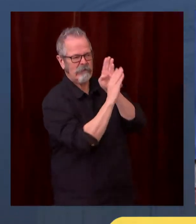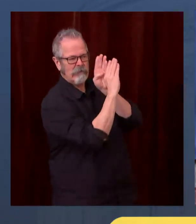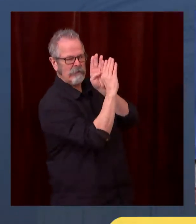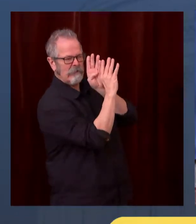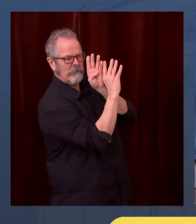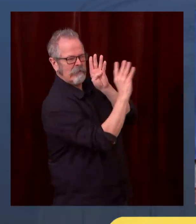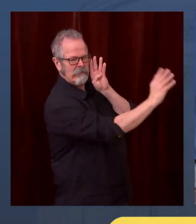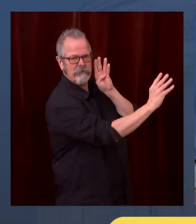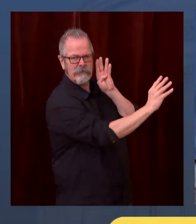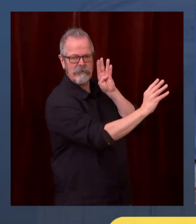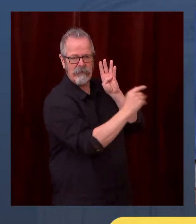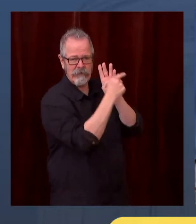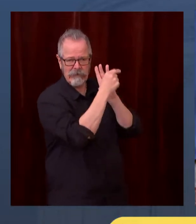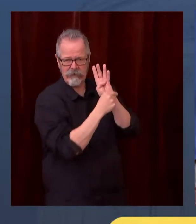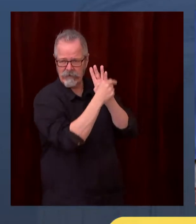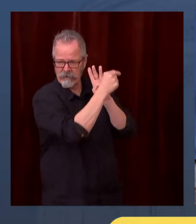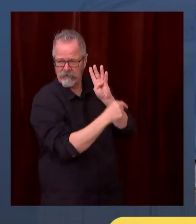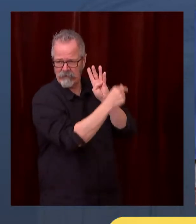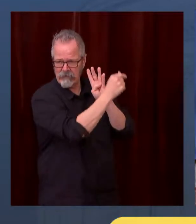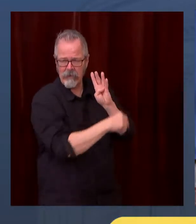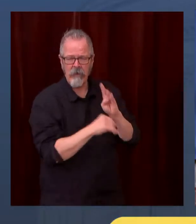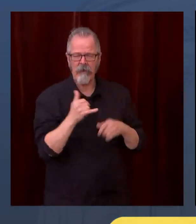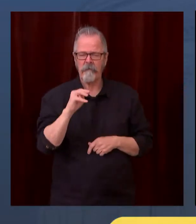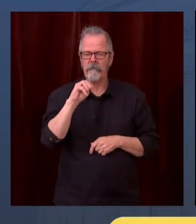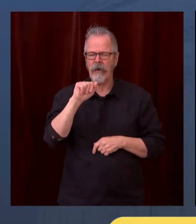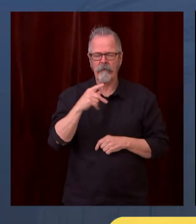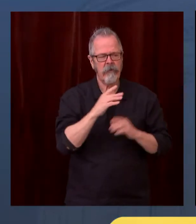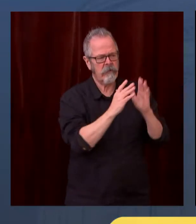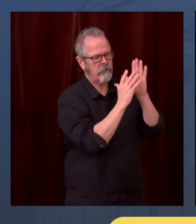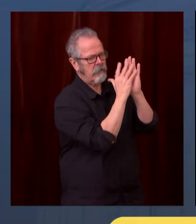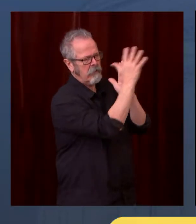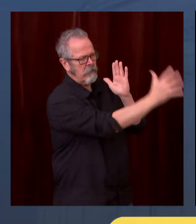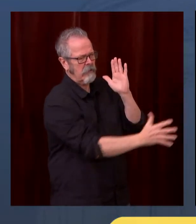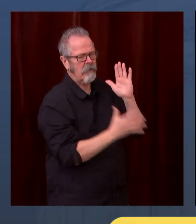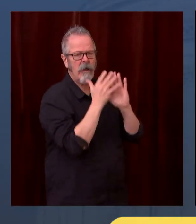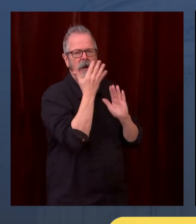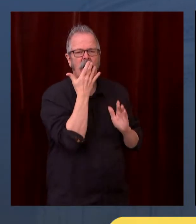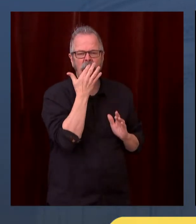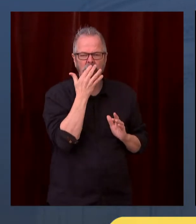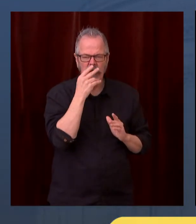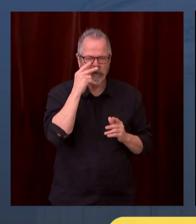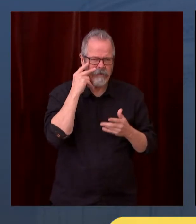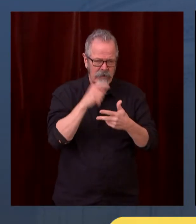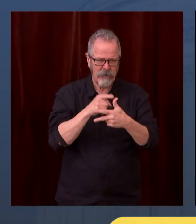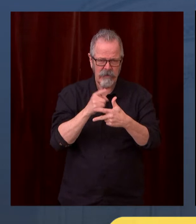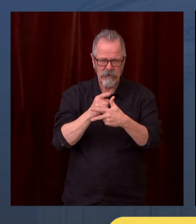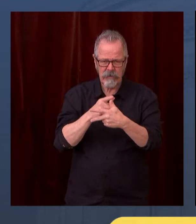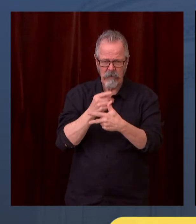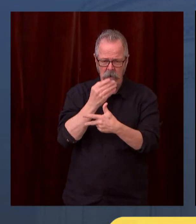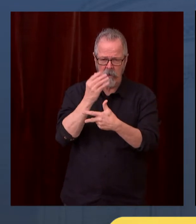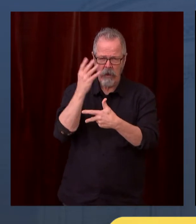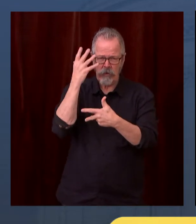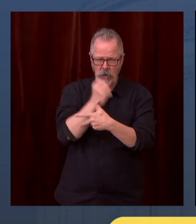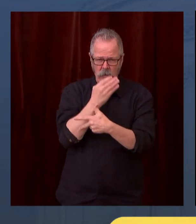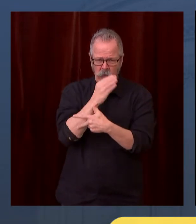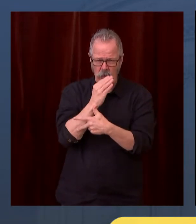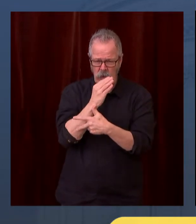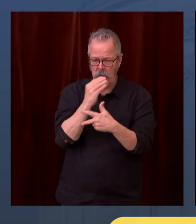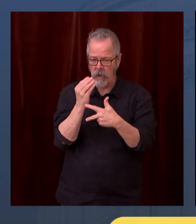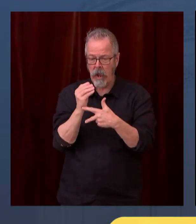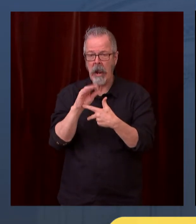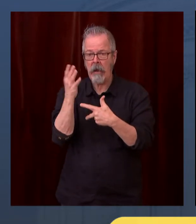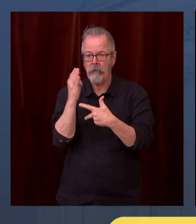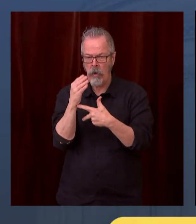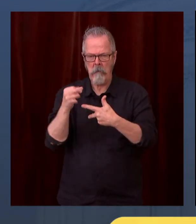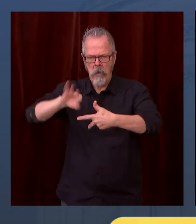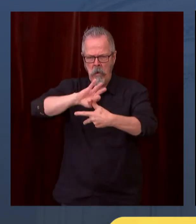map, it shows three colors, but the two that are pertinent are the blues. This map basically